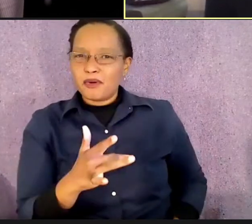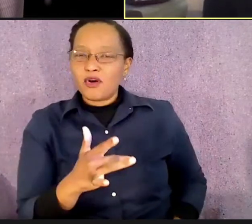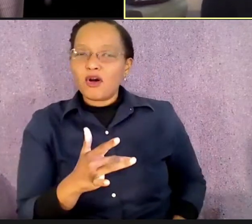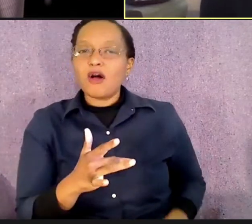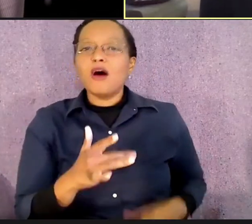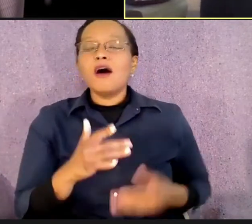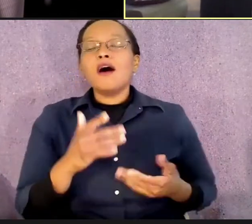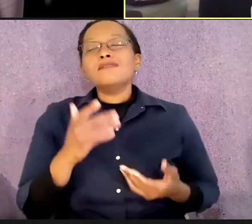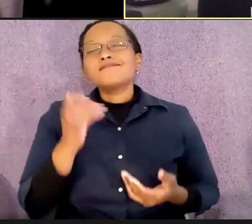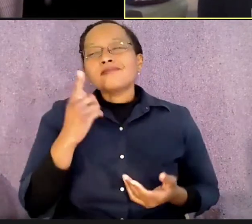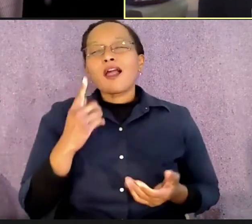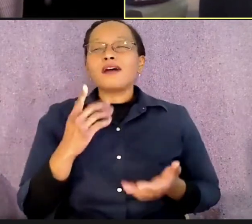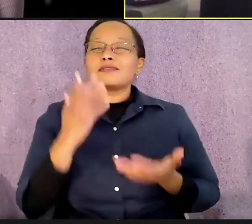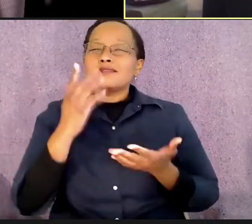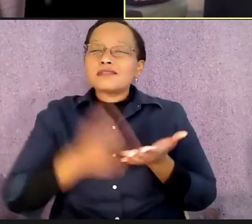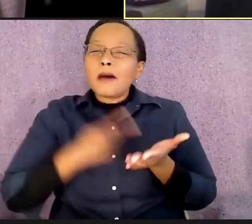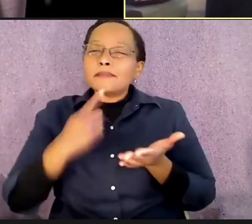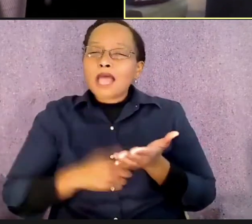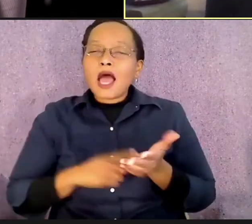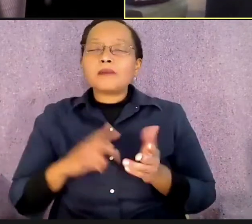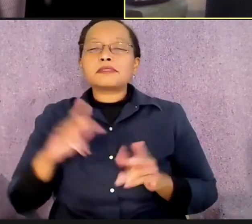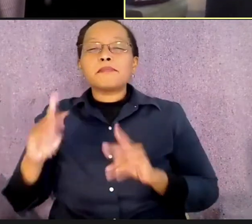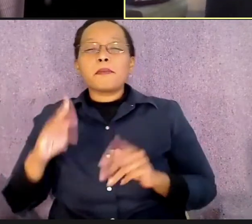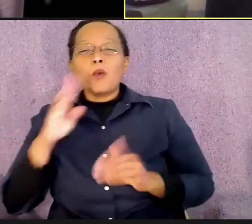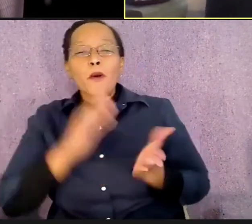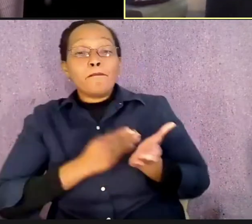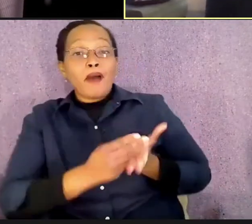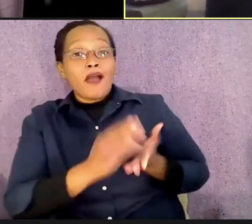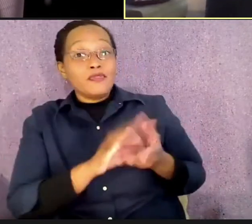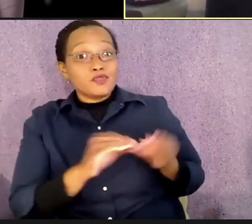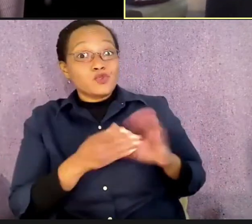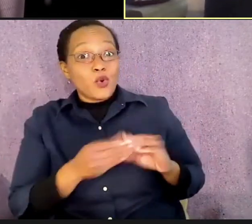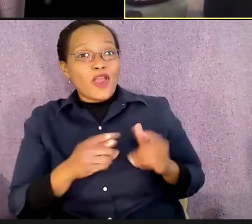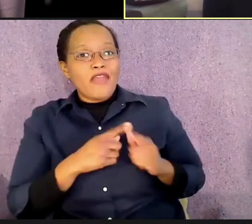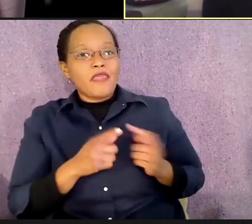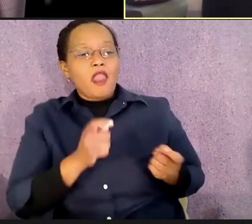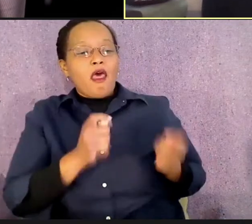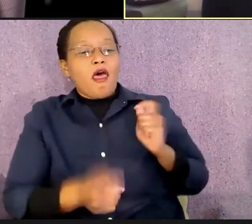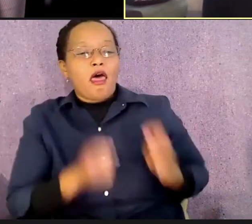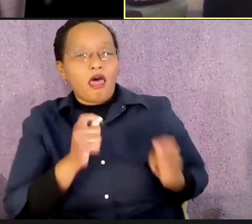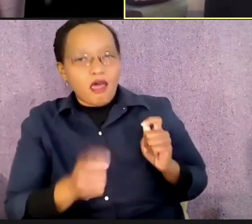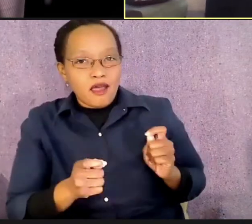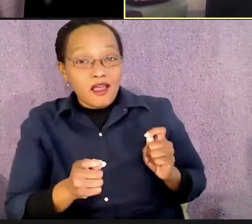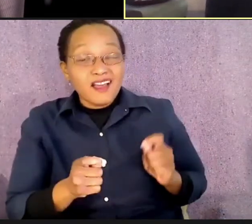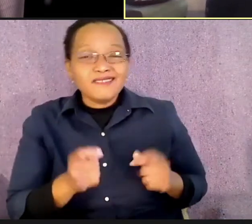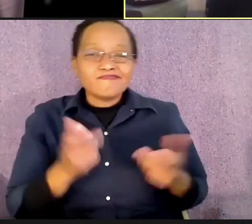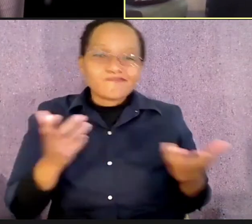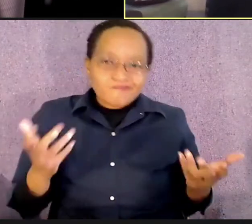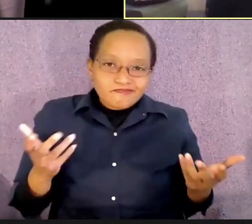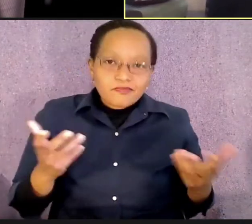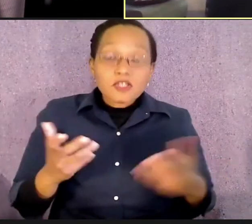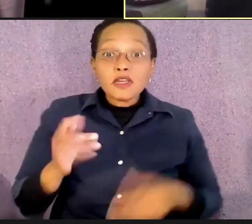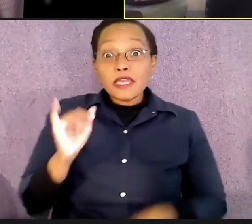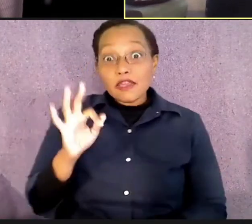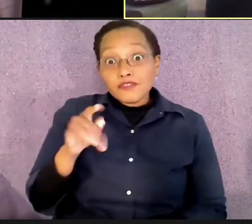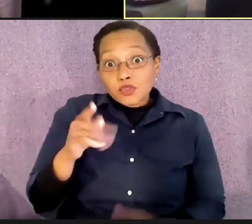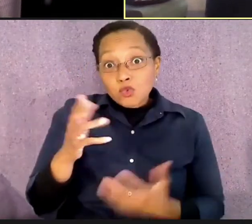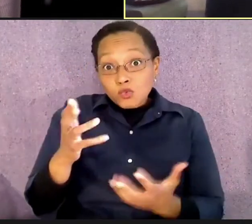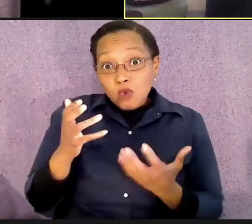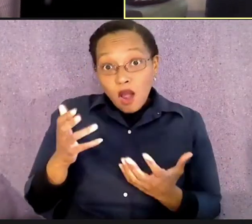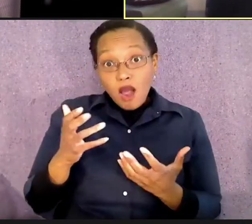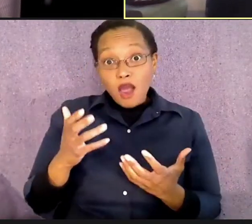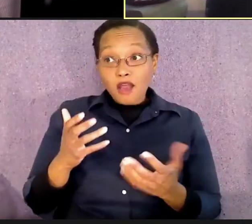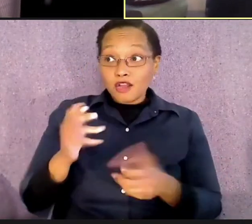story. So I think that right now, certainly, if you want a job at one of these legacy media outlets, that's